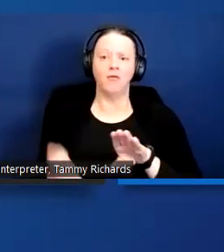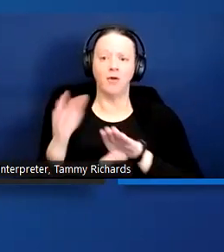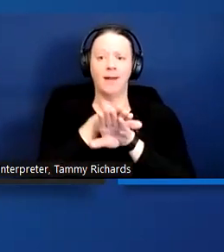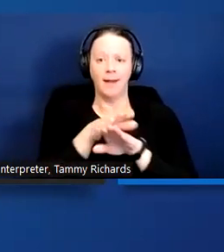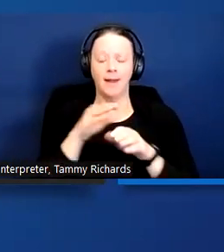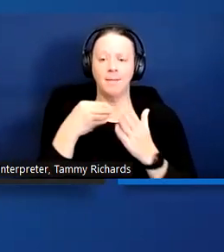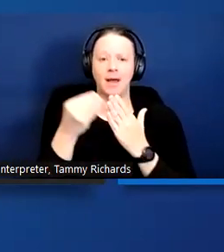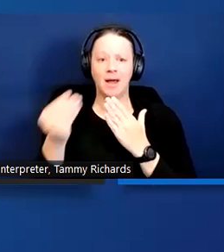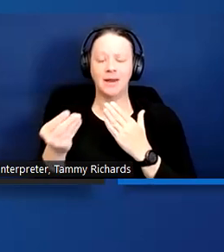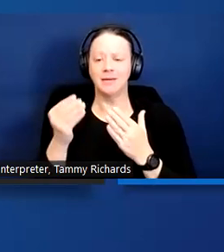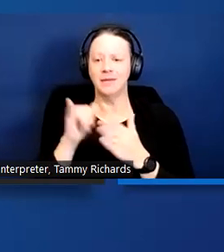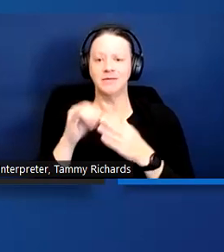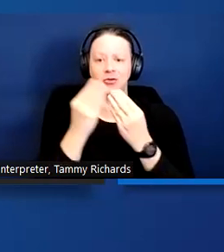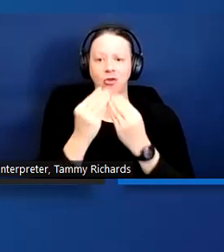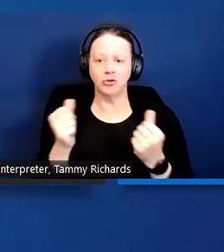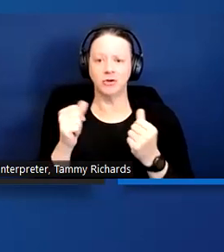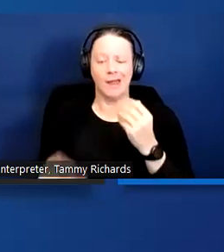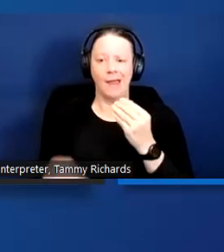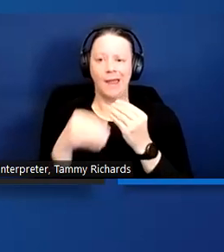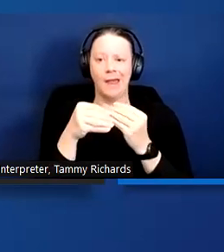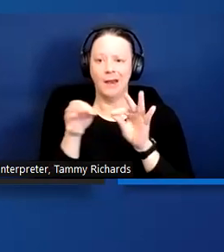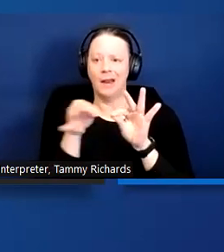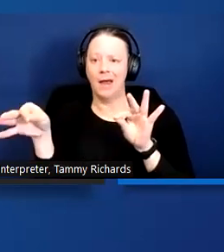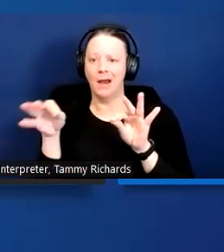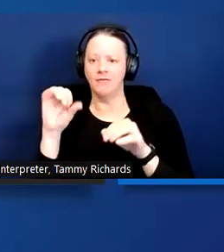line of code to your website, and you know, you're big CAD compliant.